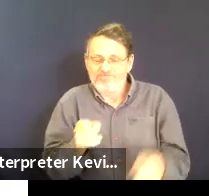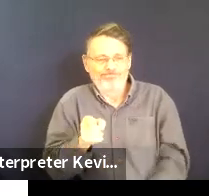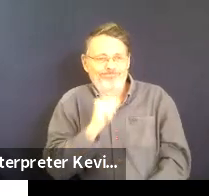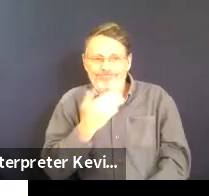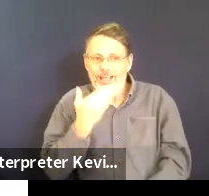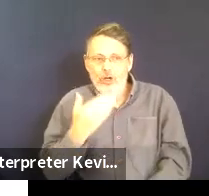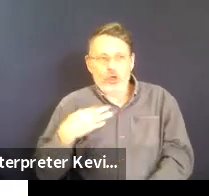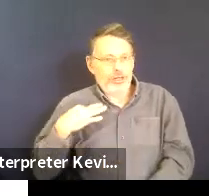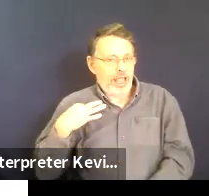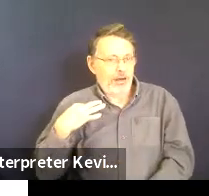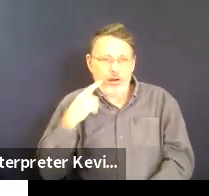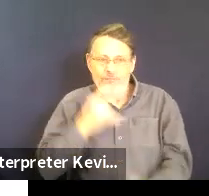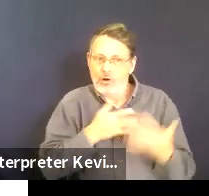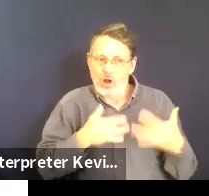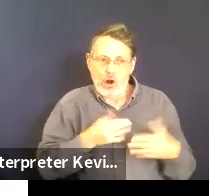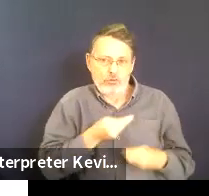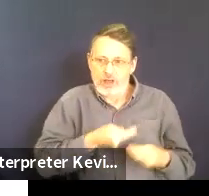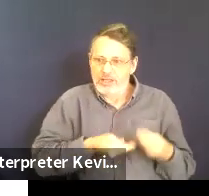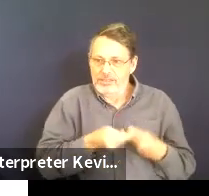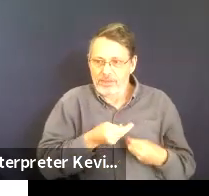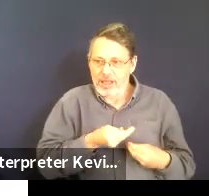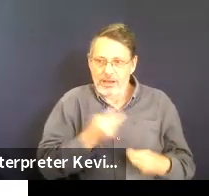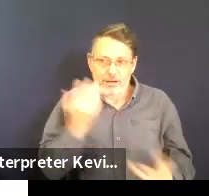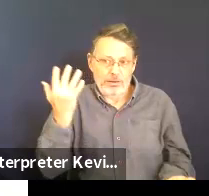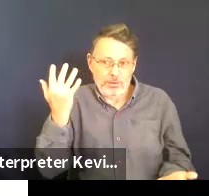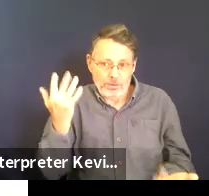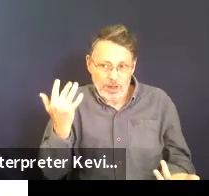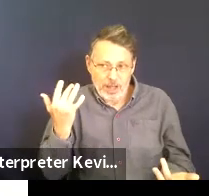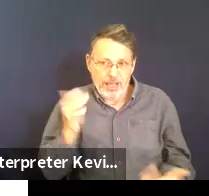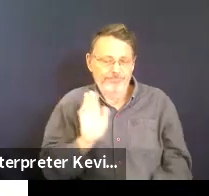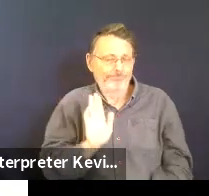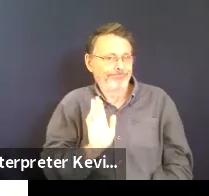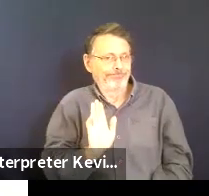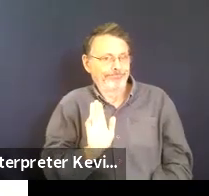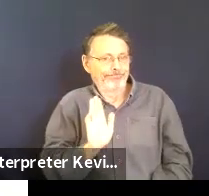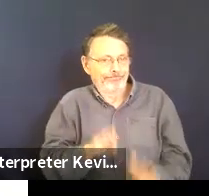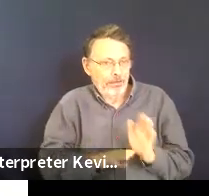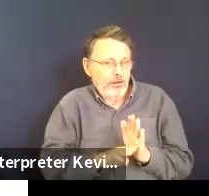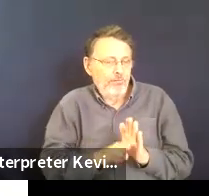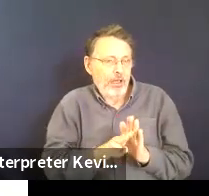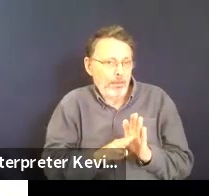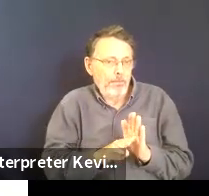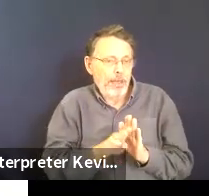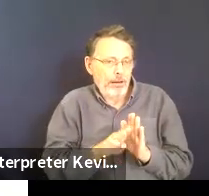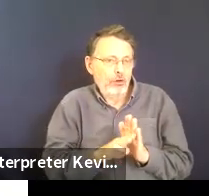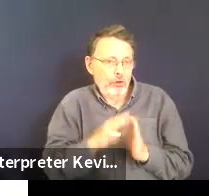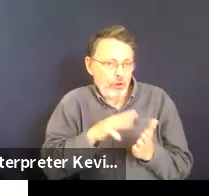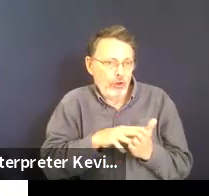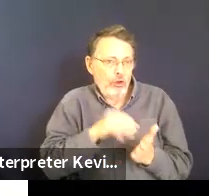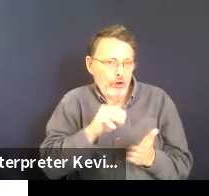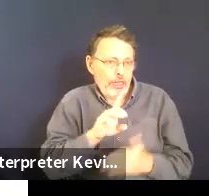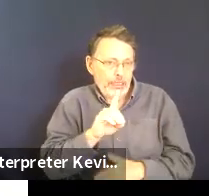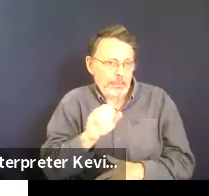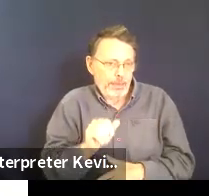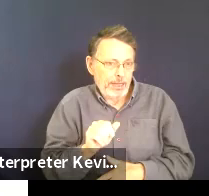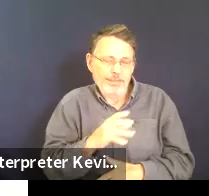good candidate for the heart transplant because of his or her developmental learning disabilities and